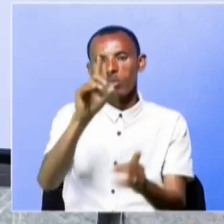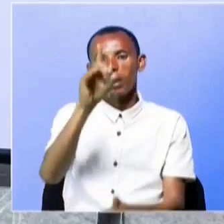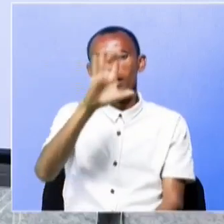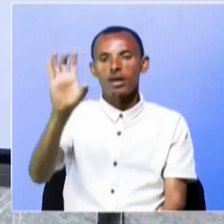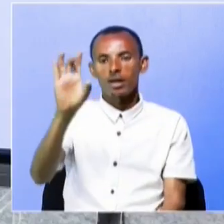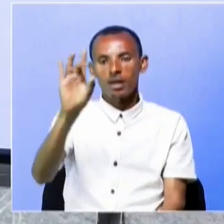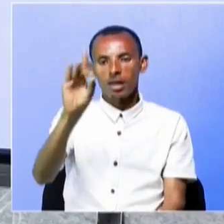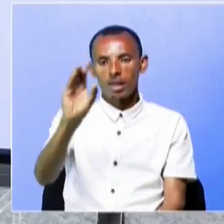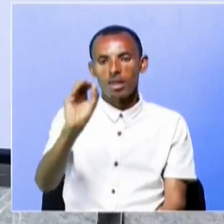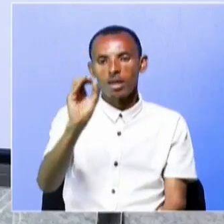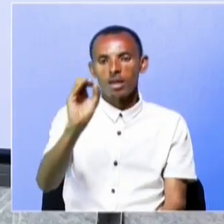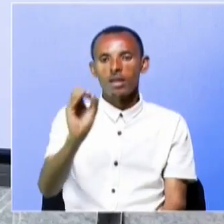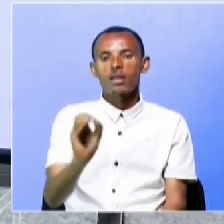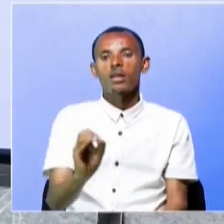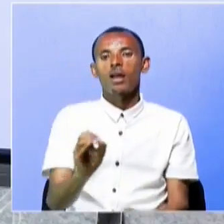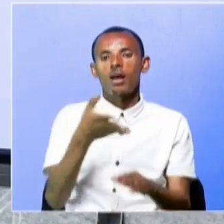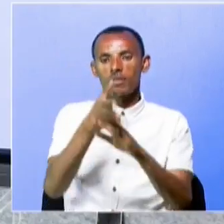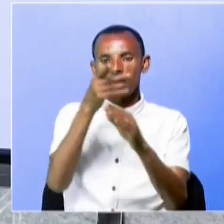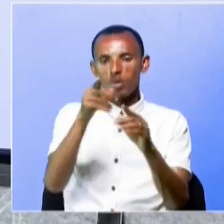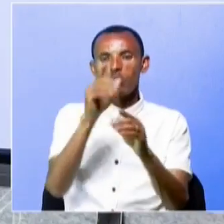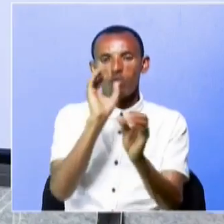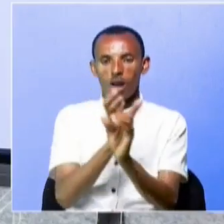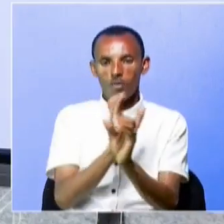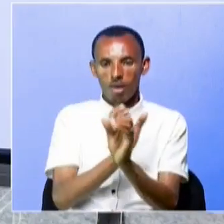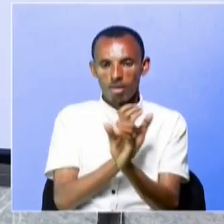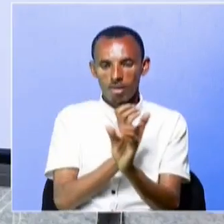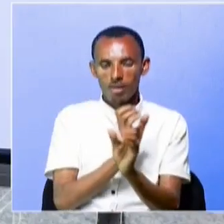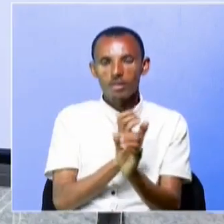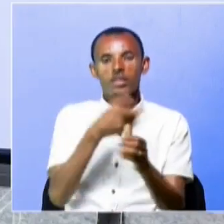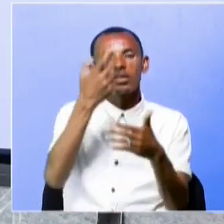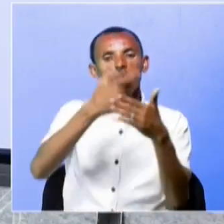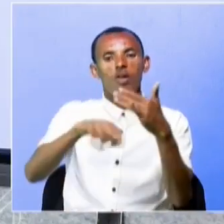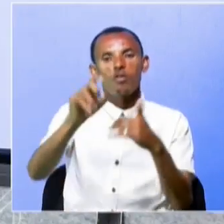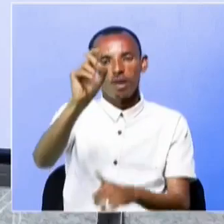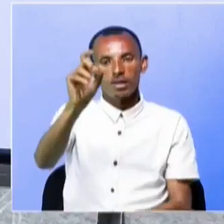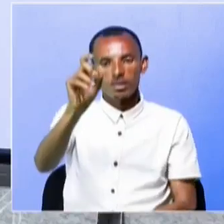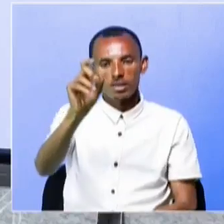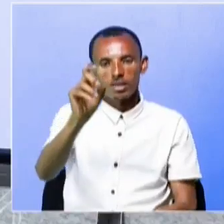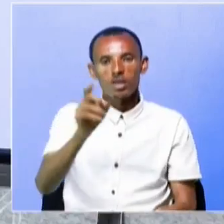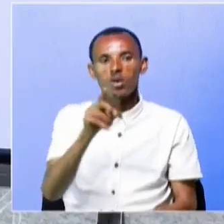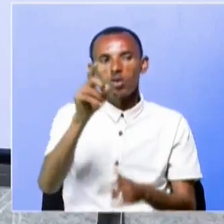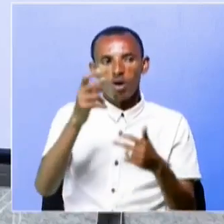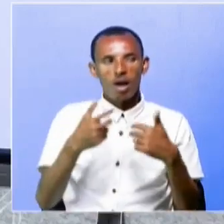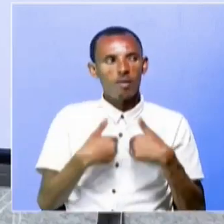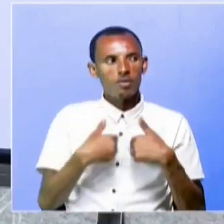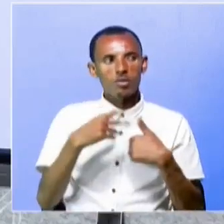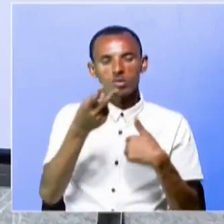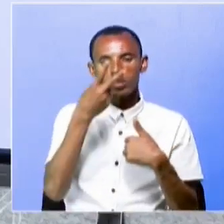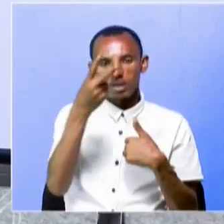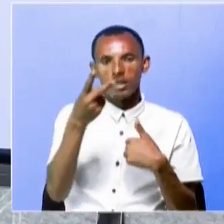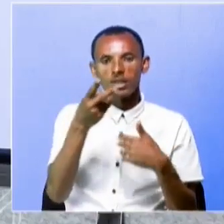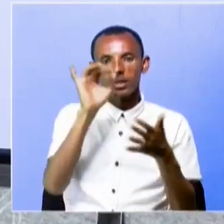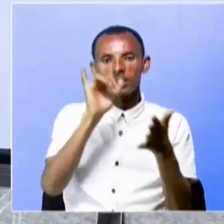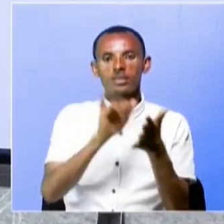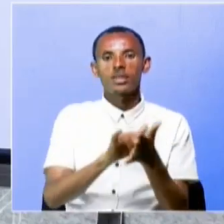degree, right? After you calculate the value of x, you have to check that